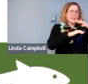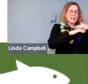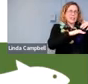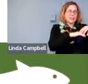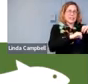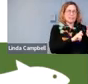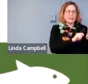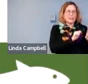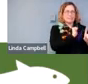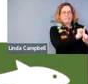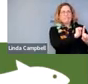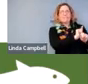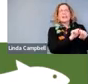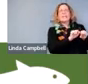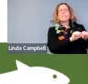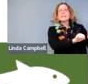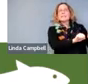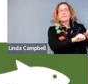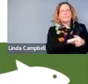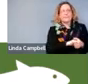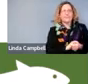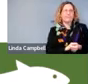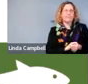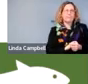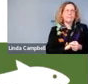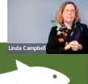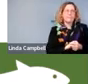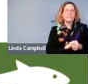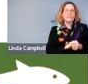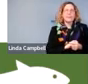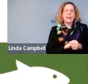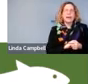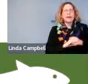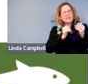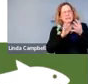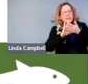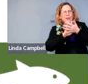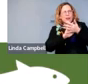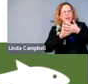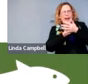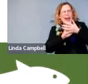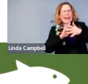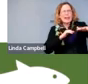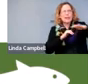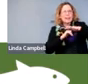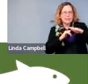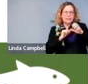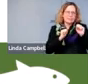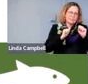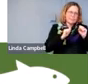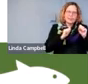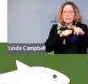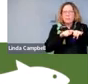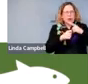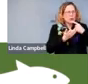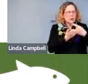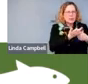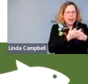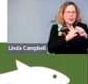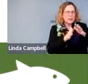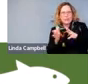So that means that not all indigenous species are invasive. You know, there's some gray areas